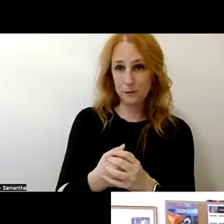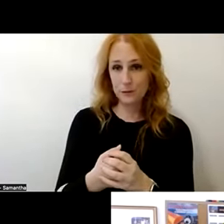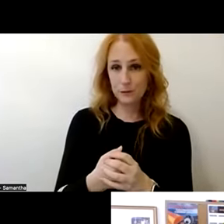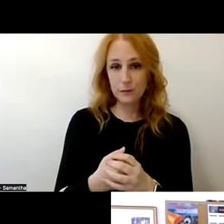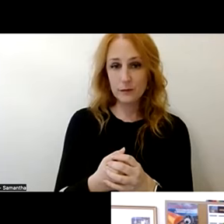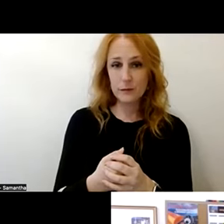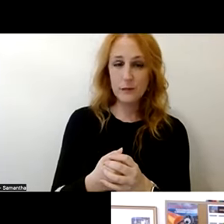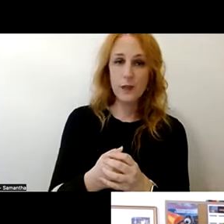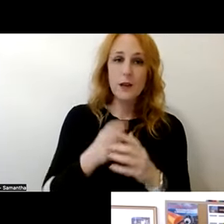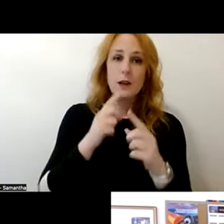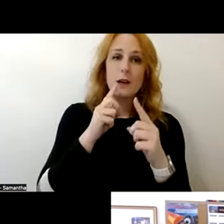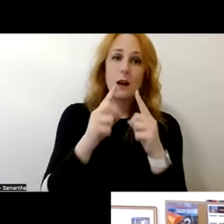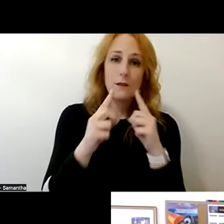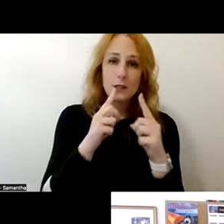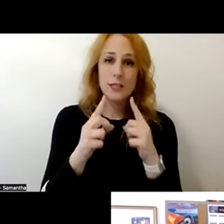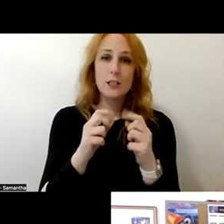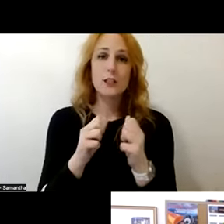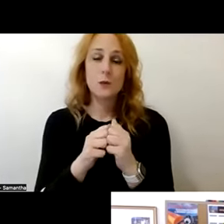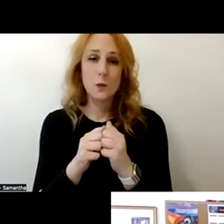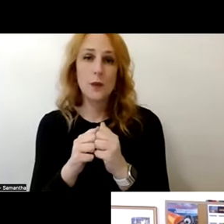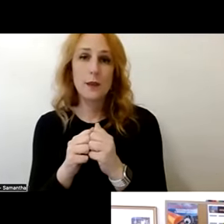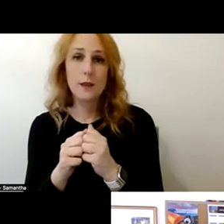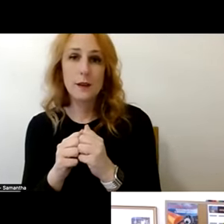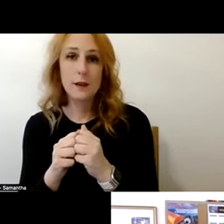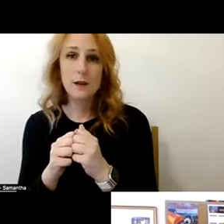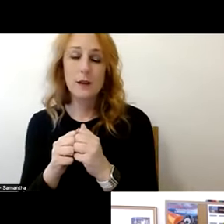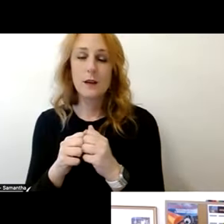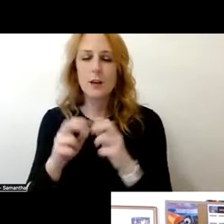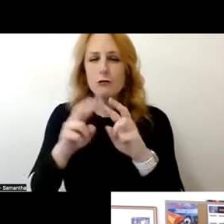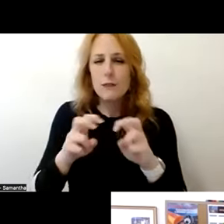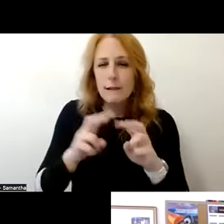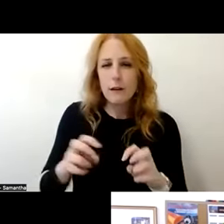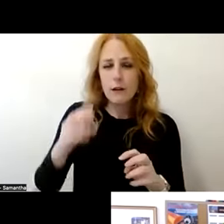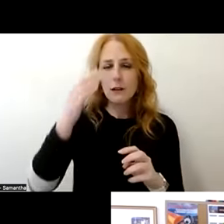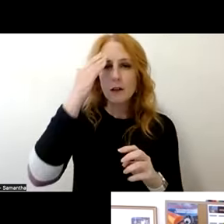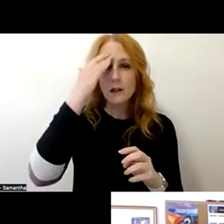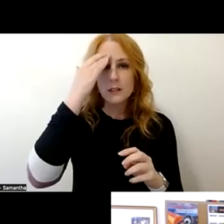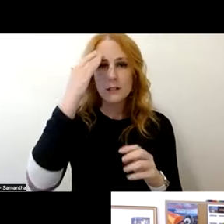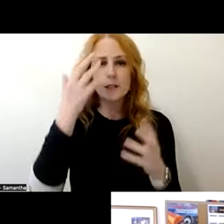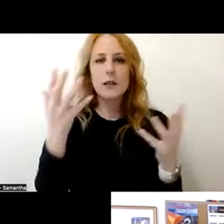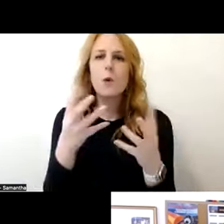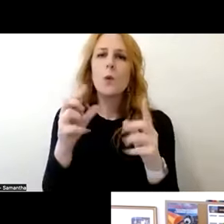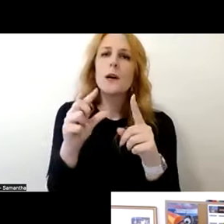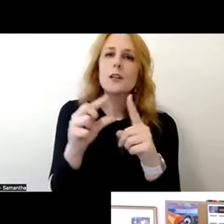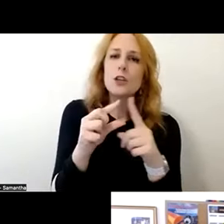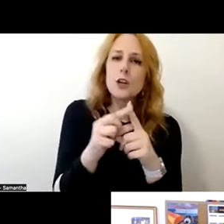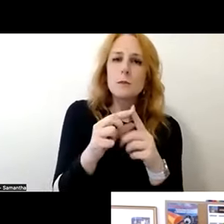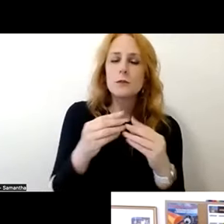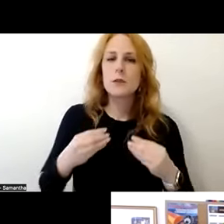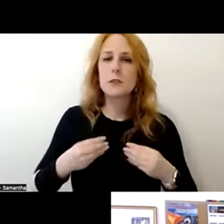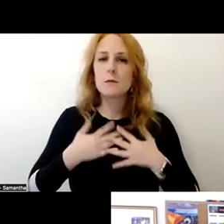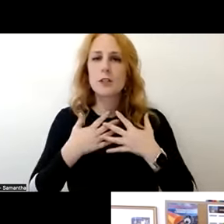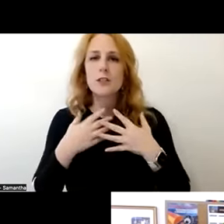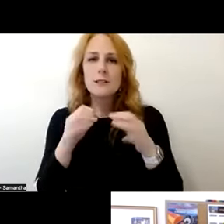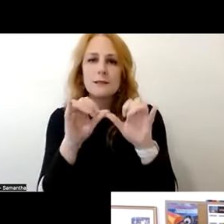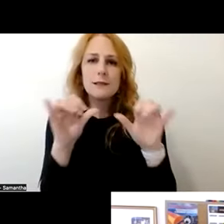with the conversations of Paulo Freire's critical consciousness, what terms, inspirations, and systems are